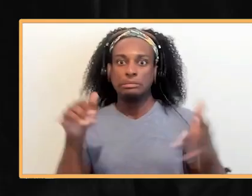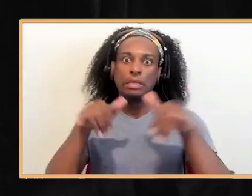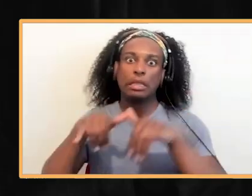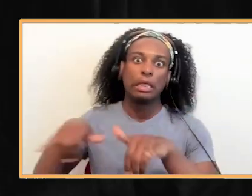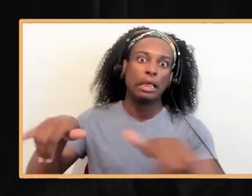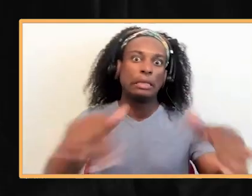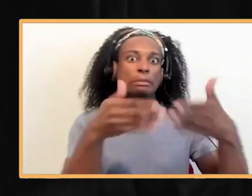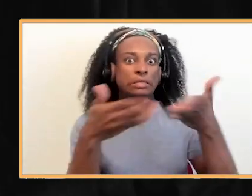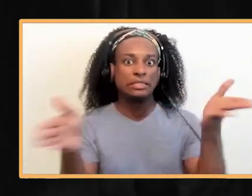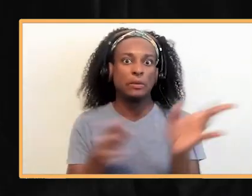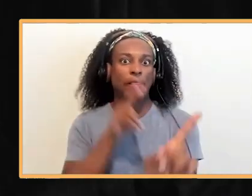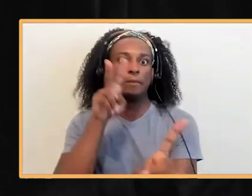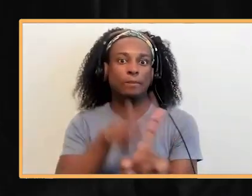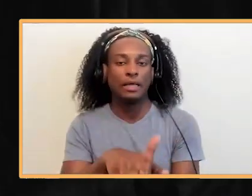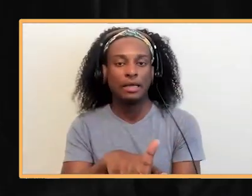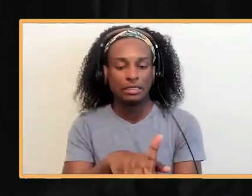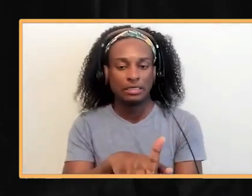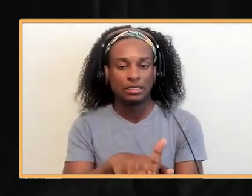think that